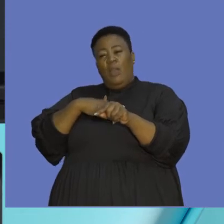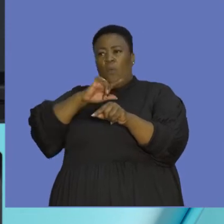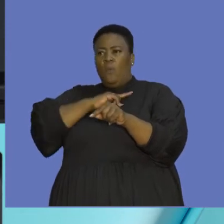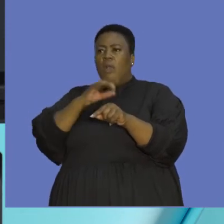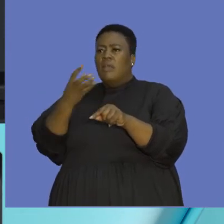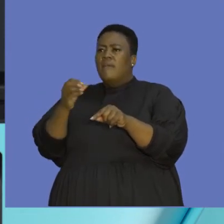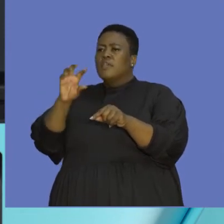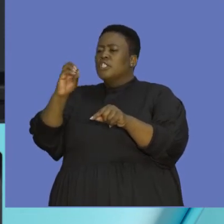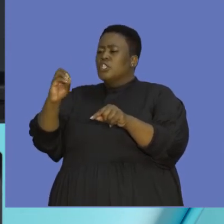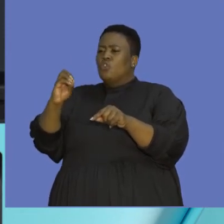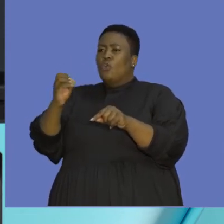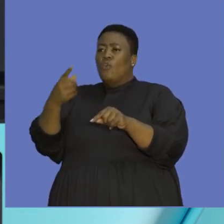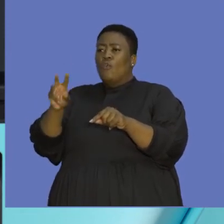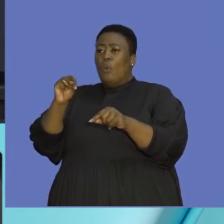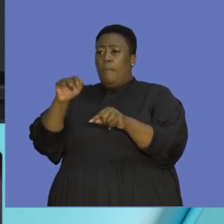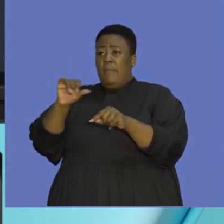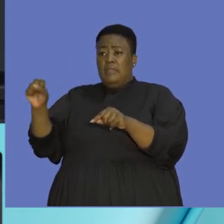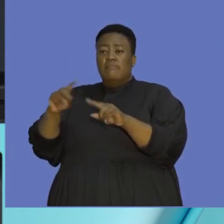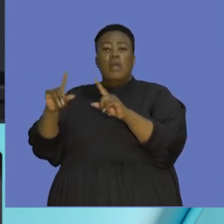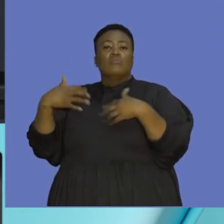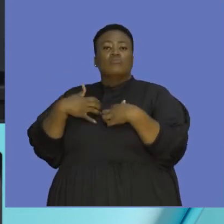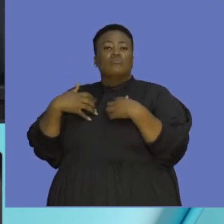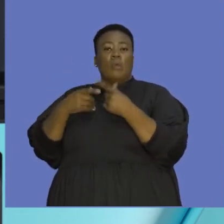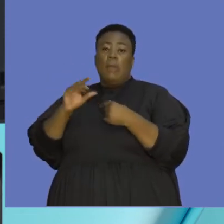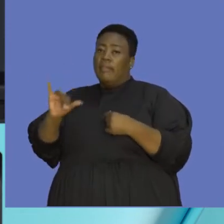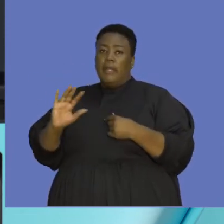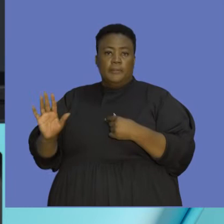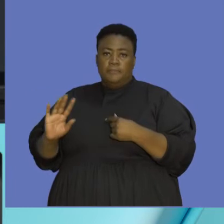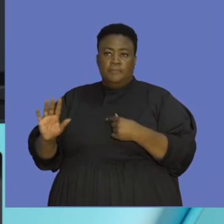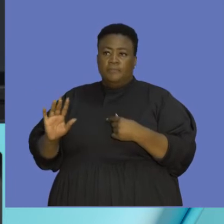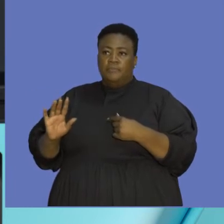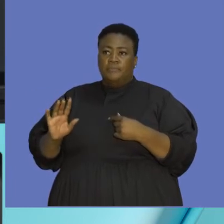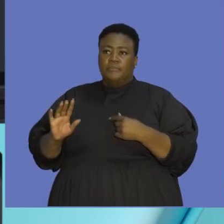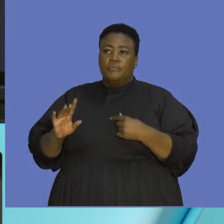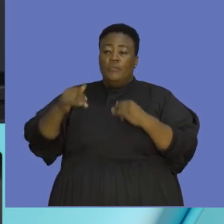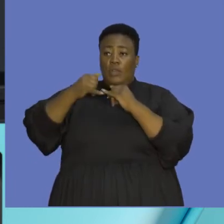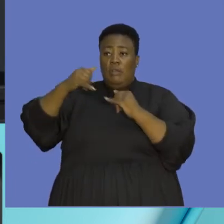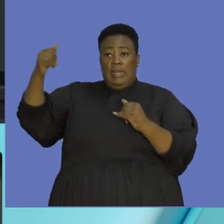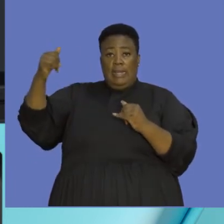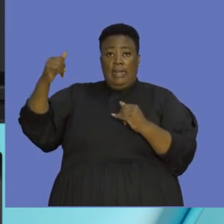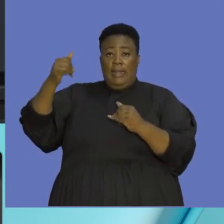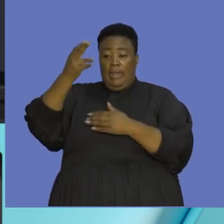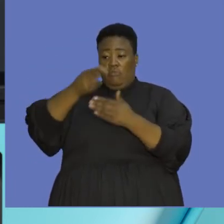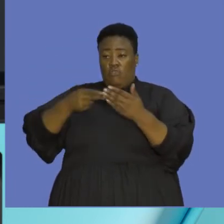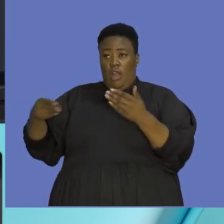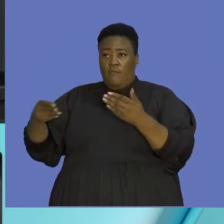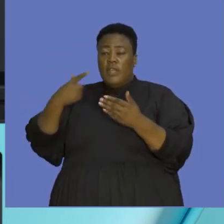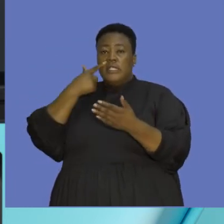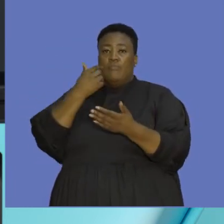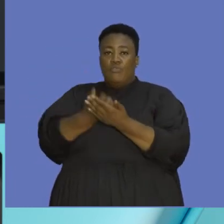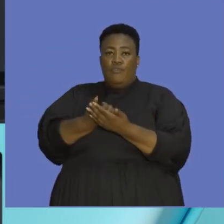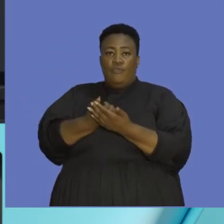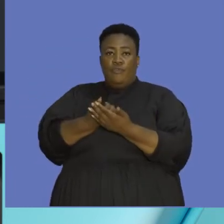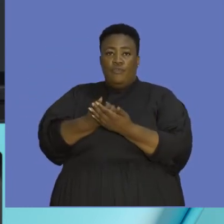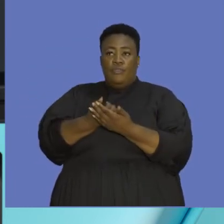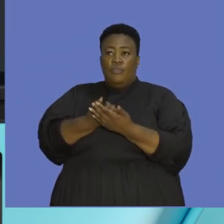the origin because you've got a 0 for a mass. Don't worry about that. The straight line graph is a